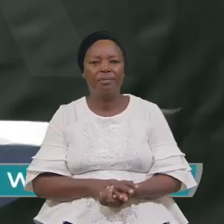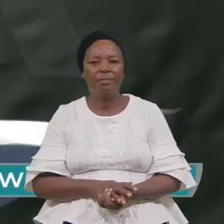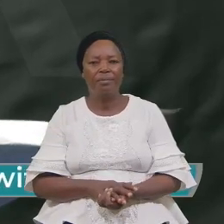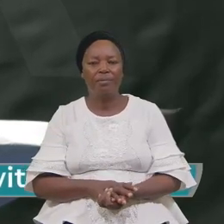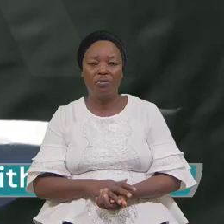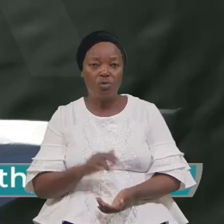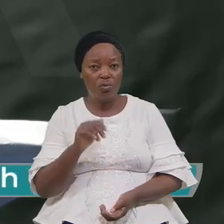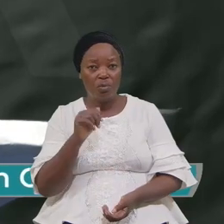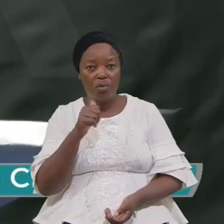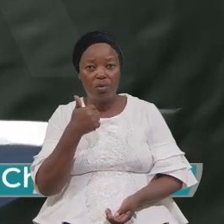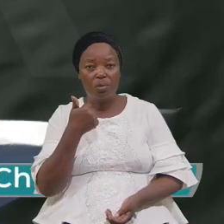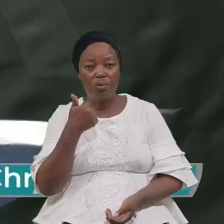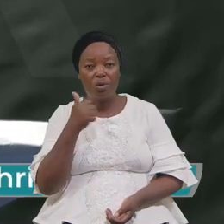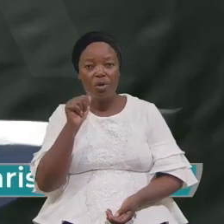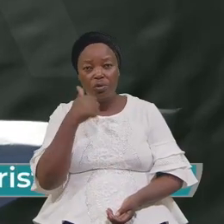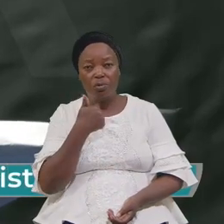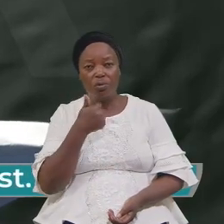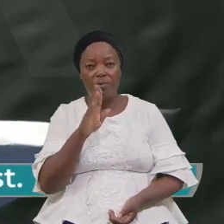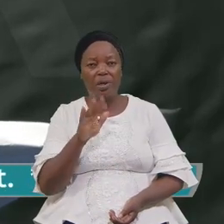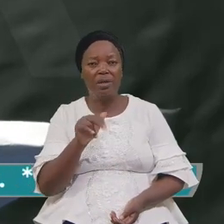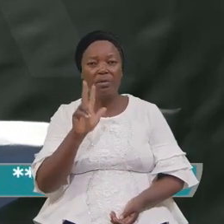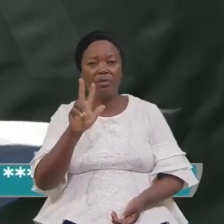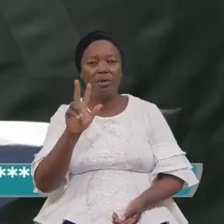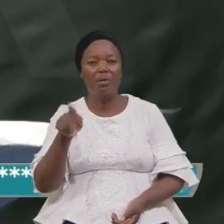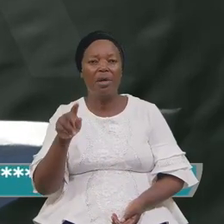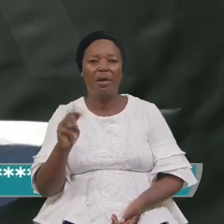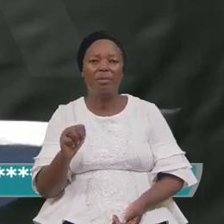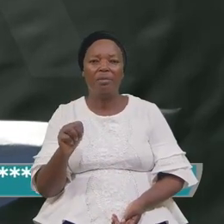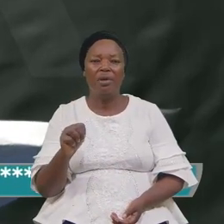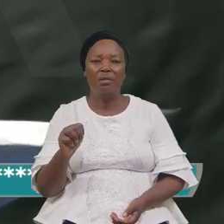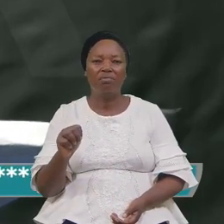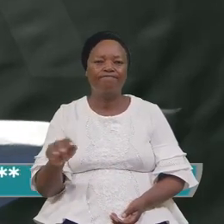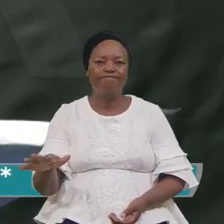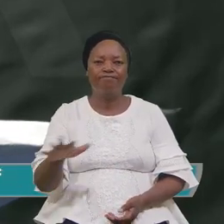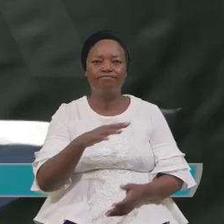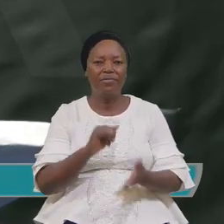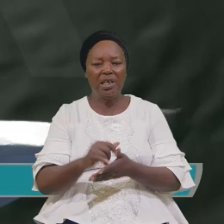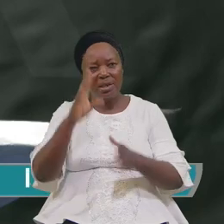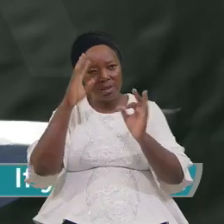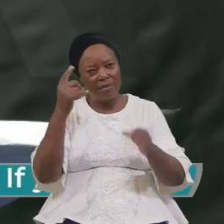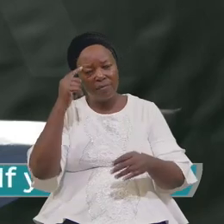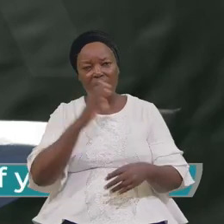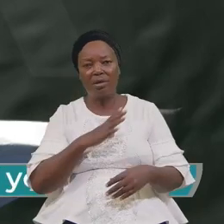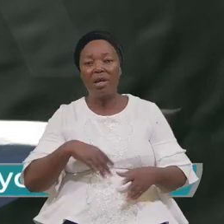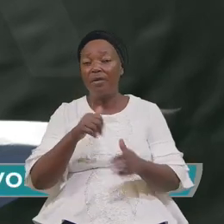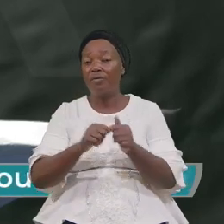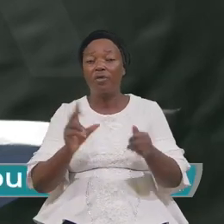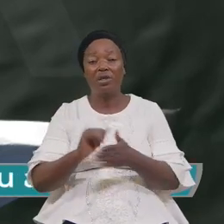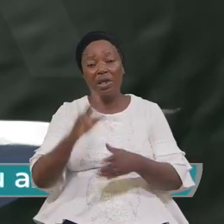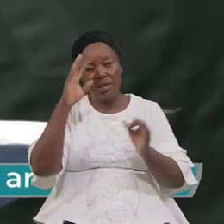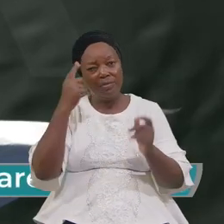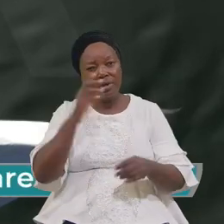Tomorrow, by 3 p.m., all of us that took decision for Christ on